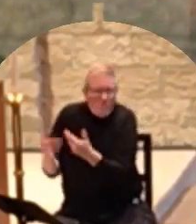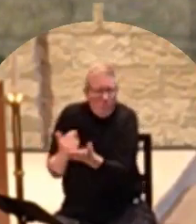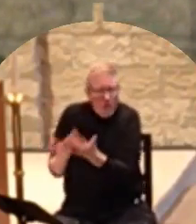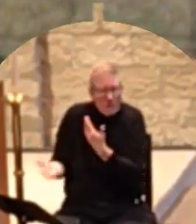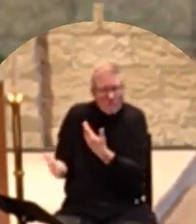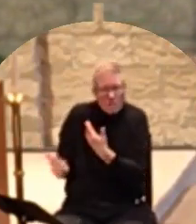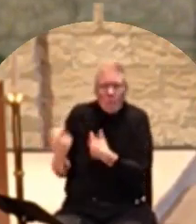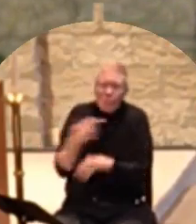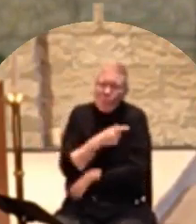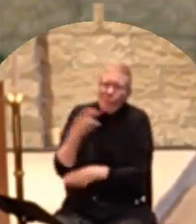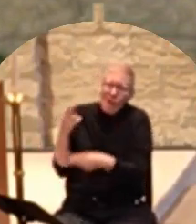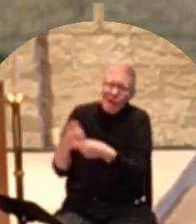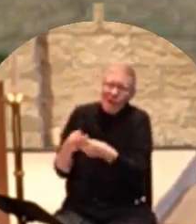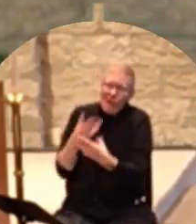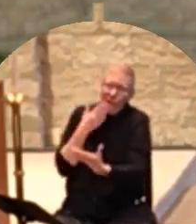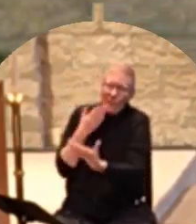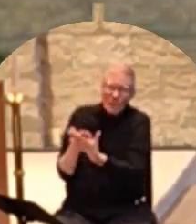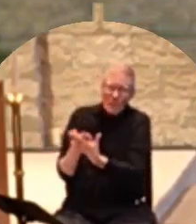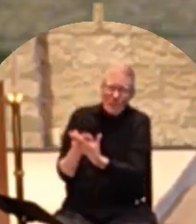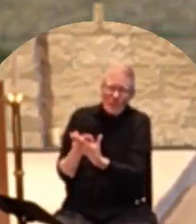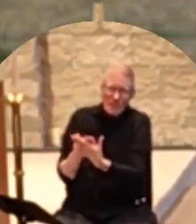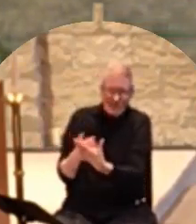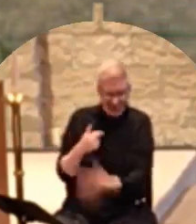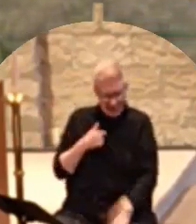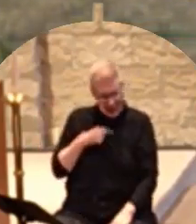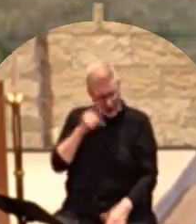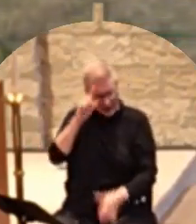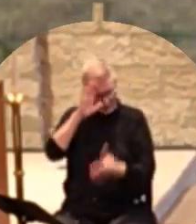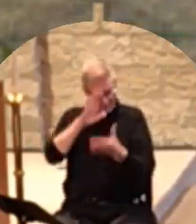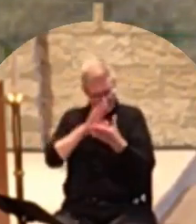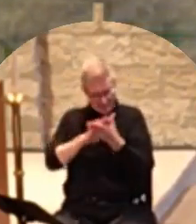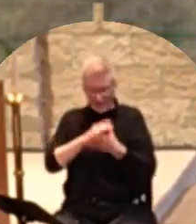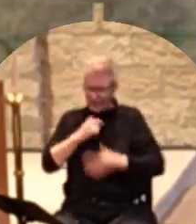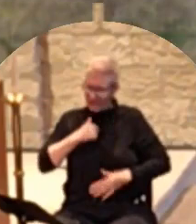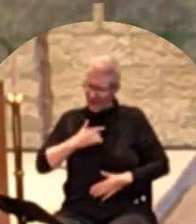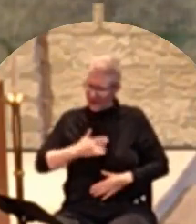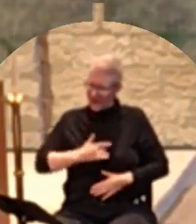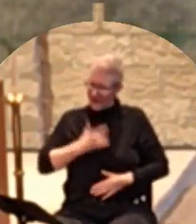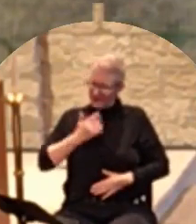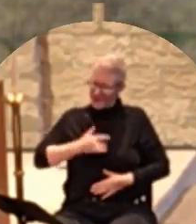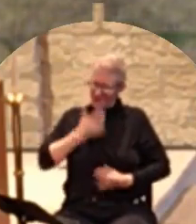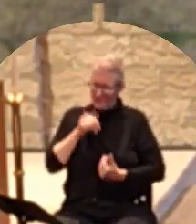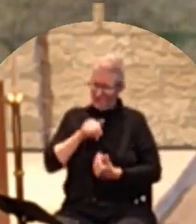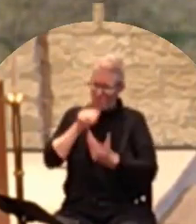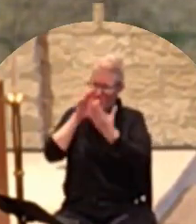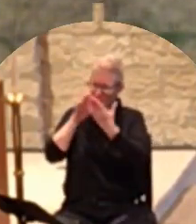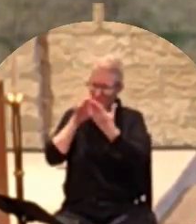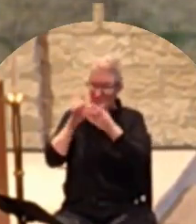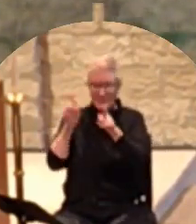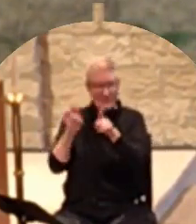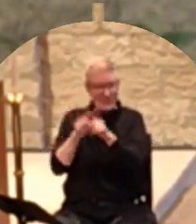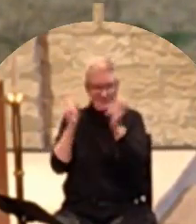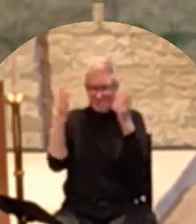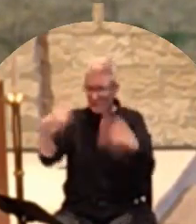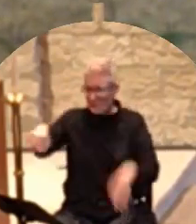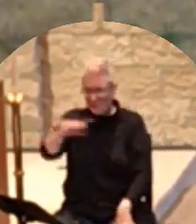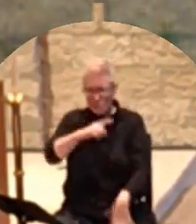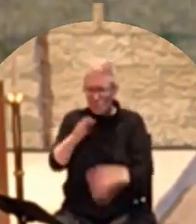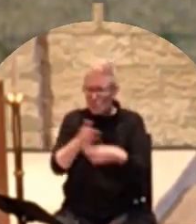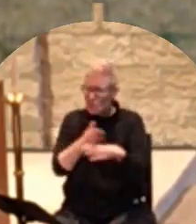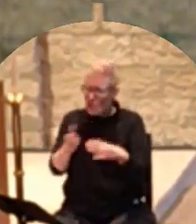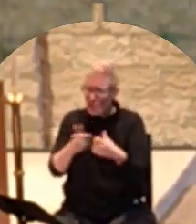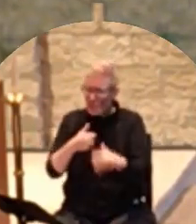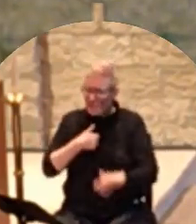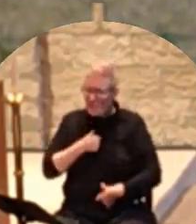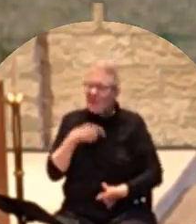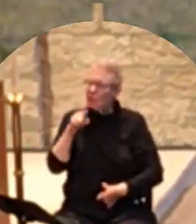it good. I believe that I feel the presence, and just as you have shared with me, many of you have shared with me, that you have